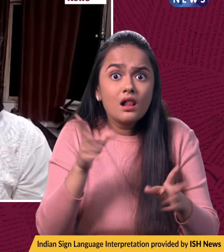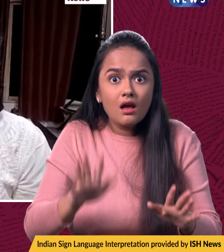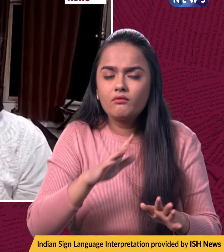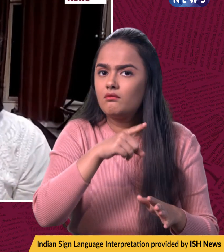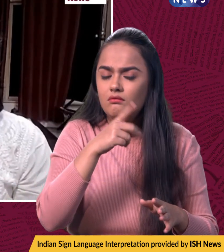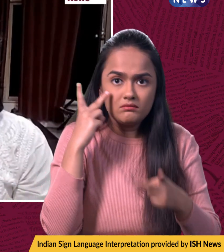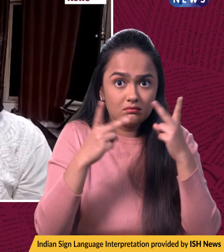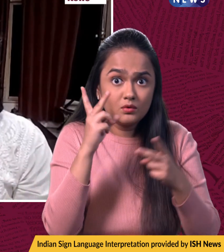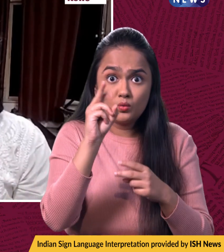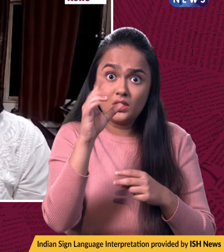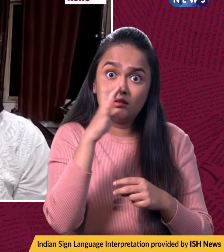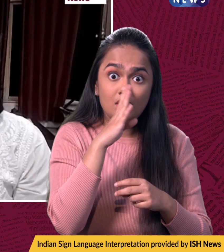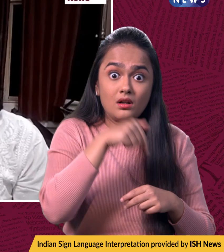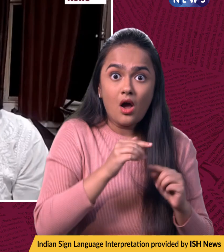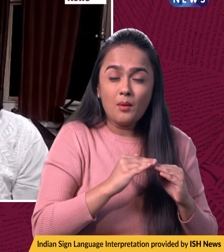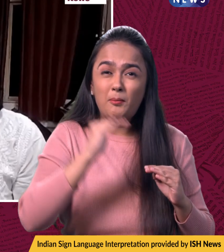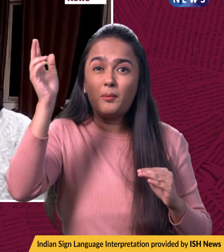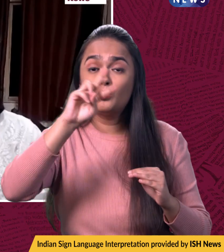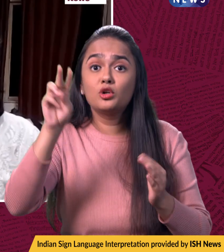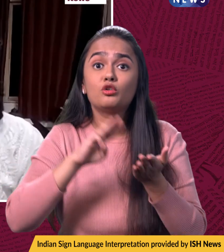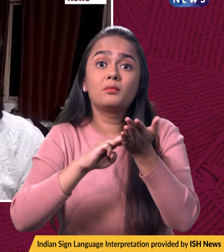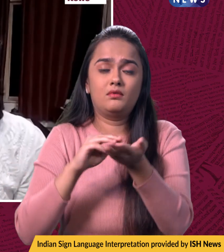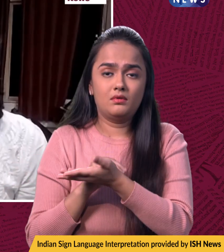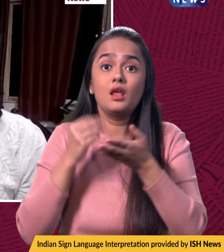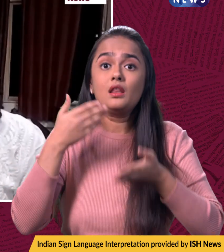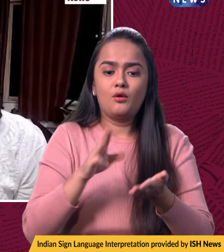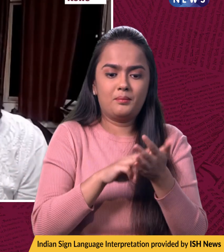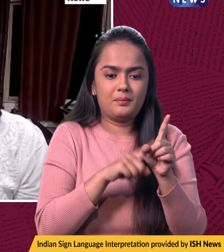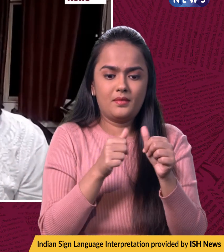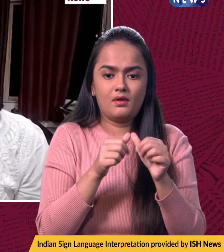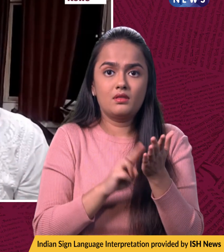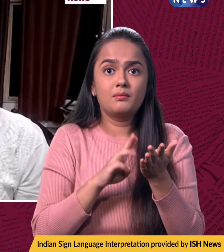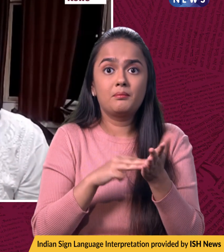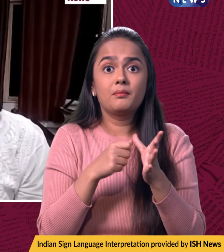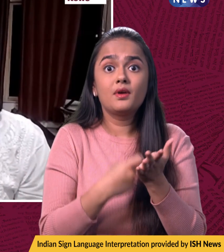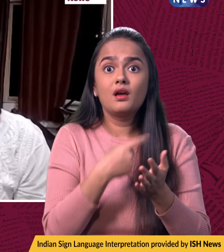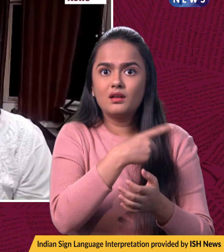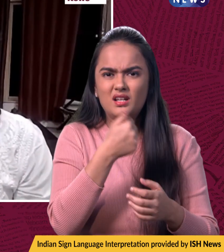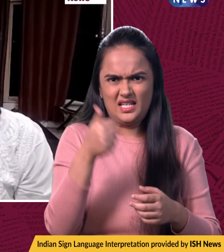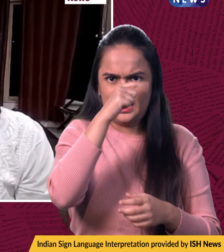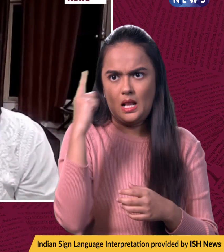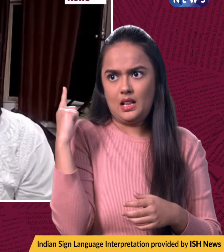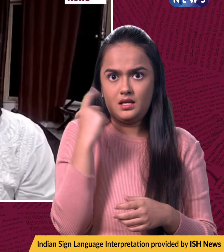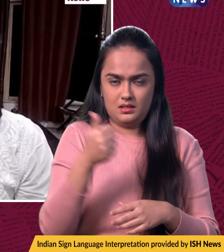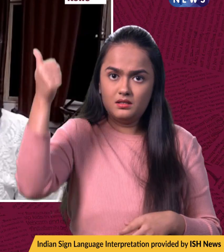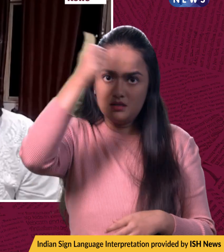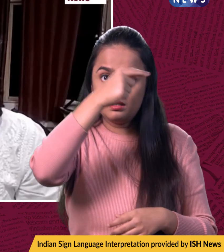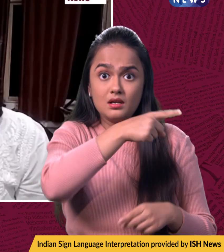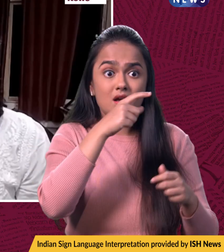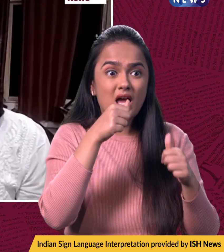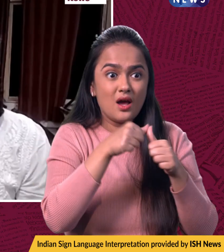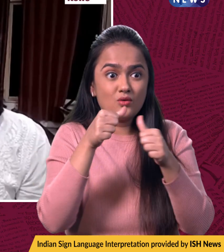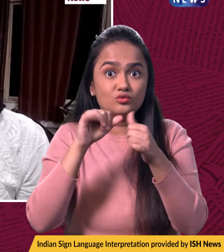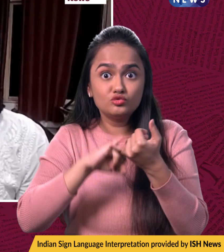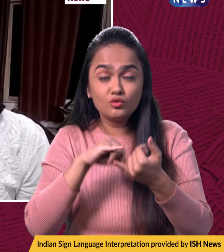2019. Also, in Myanmar, ousted leader Aung San Suu